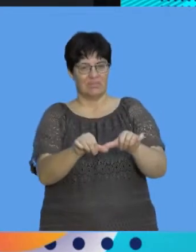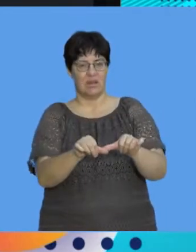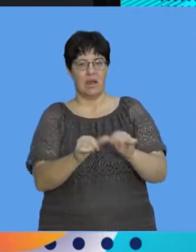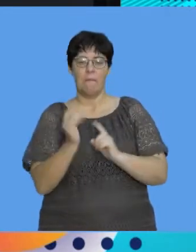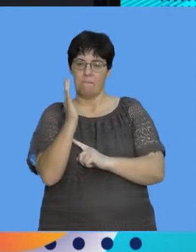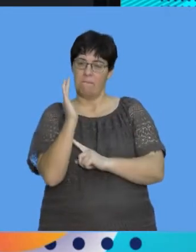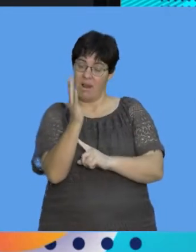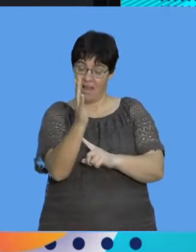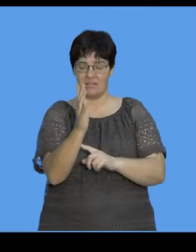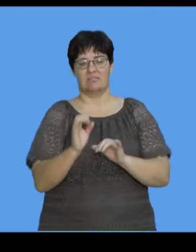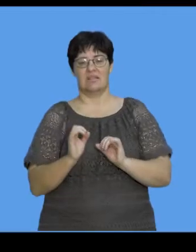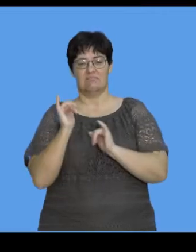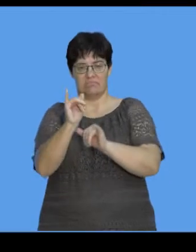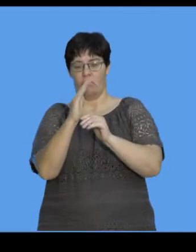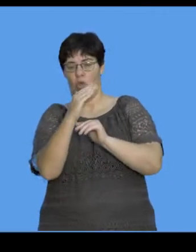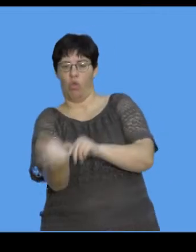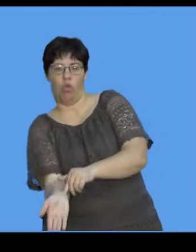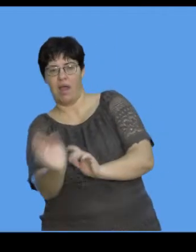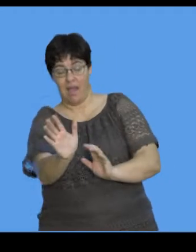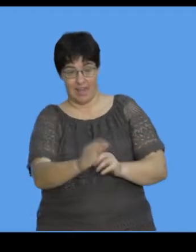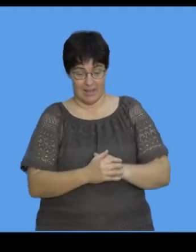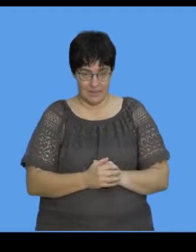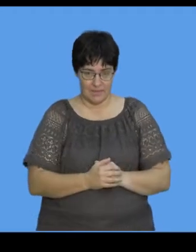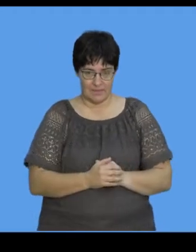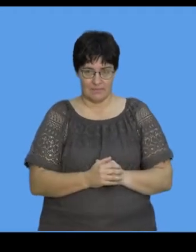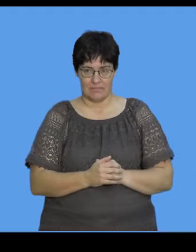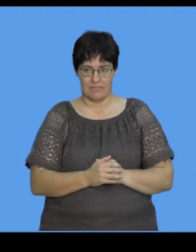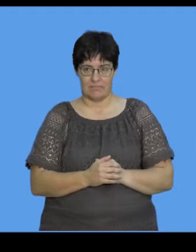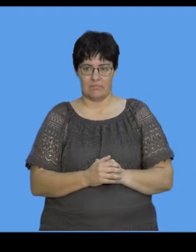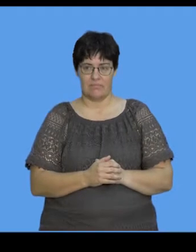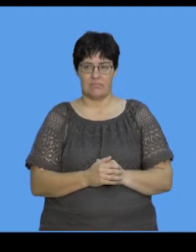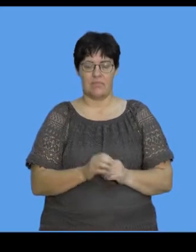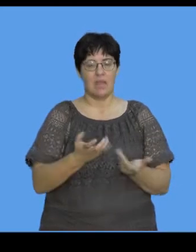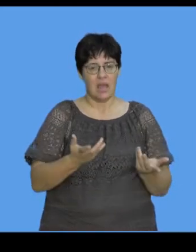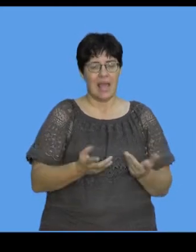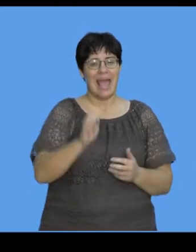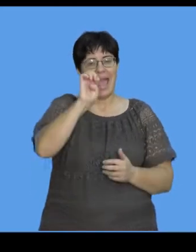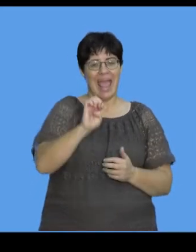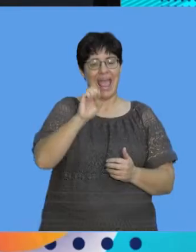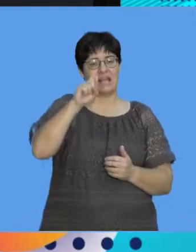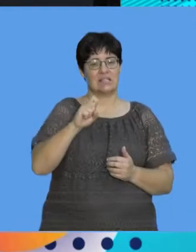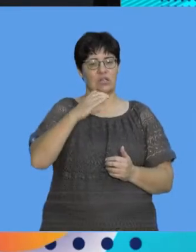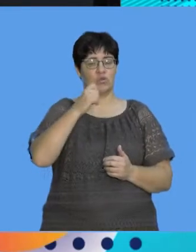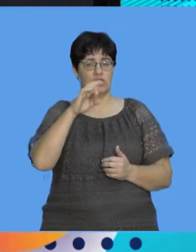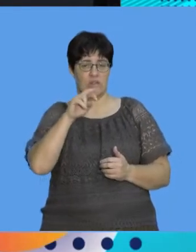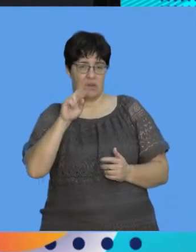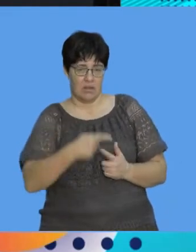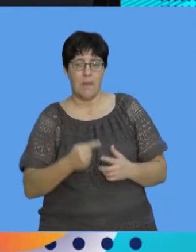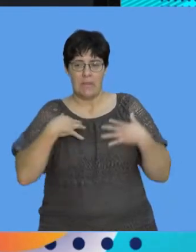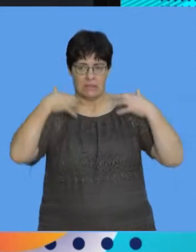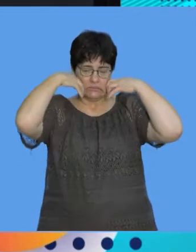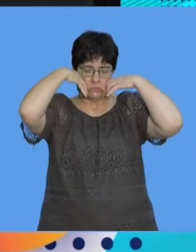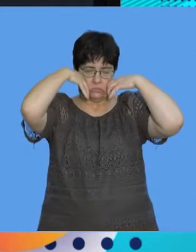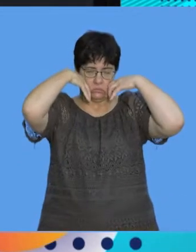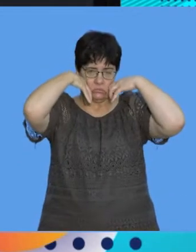stay upright. Okay, excretion, right, what I'm doing a lot of at the moment, I'm sweating, all